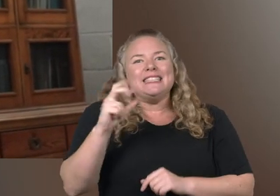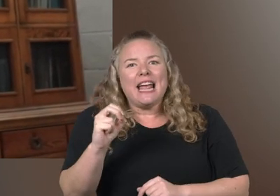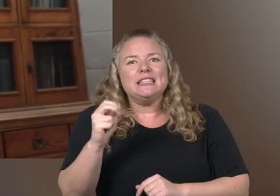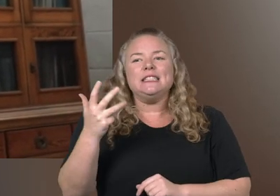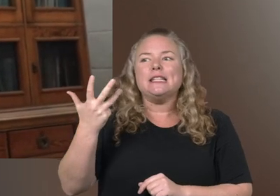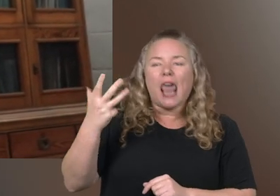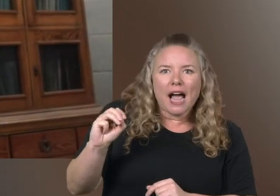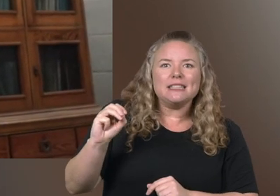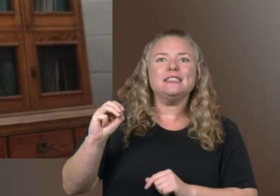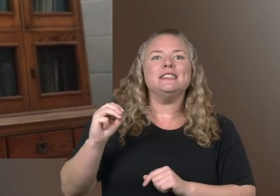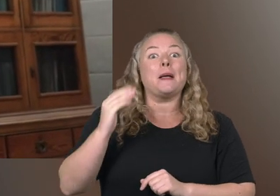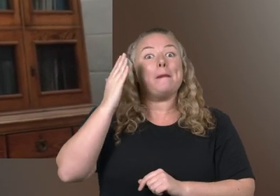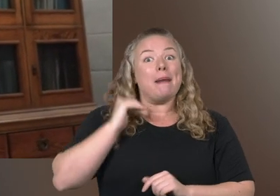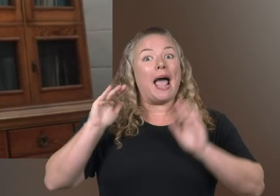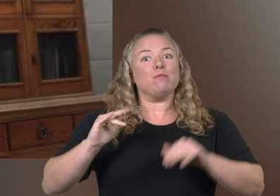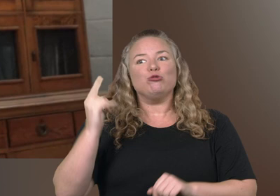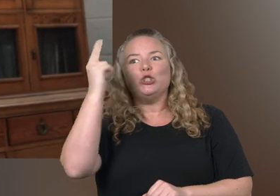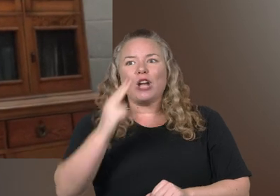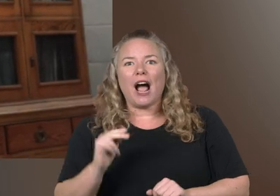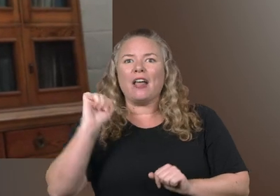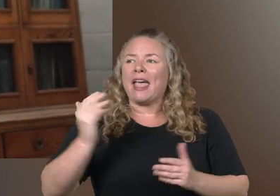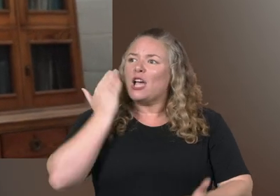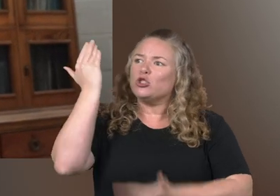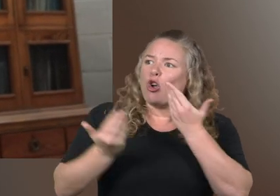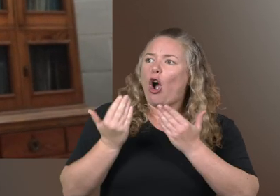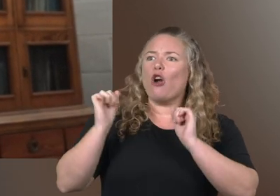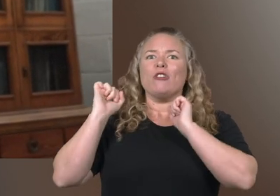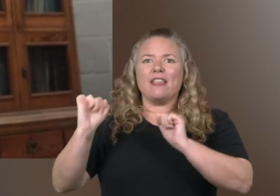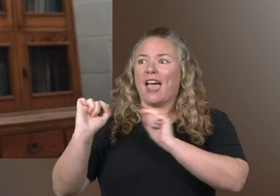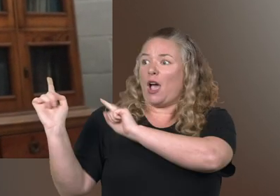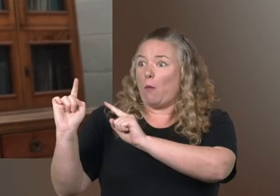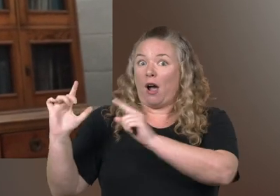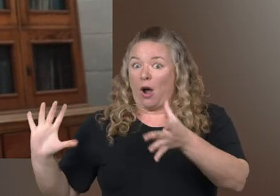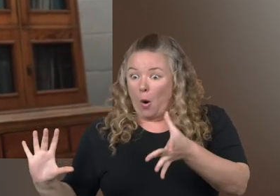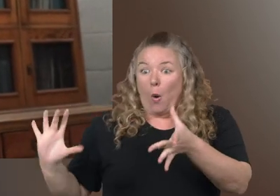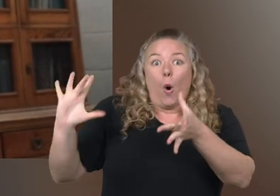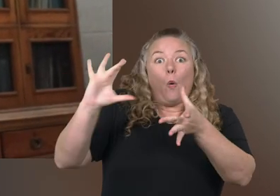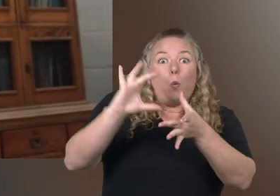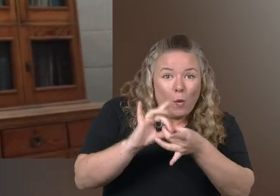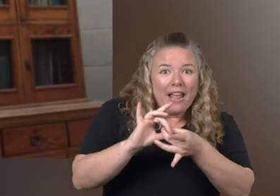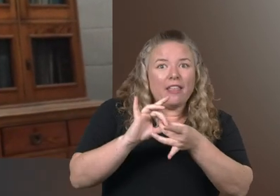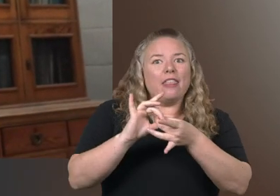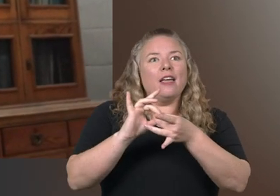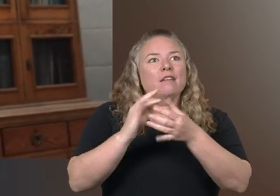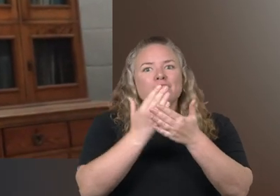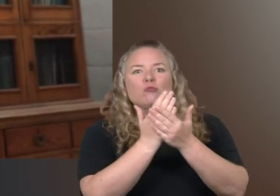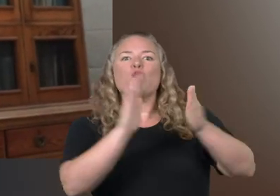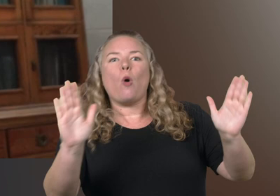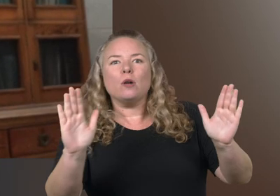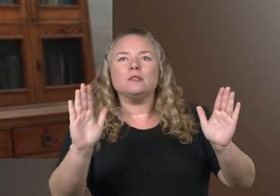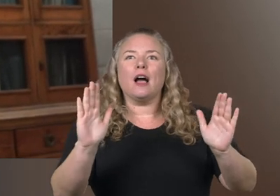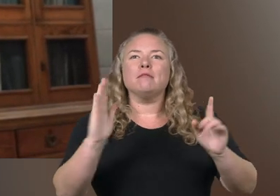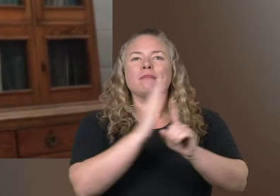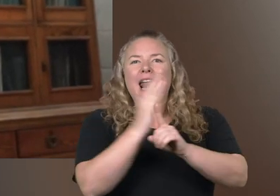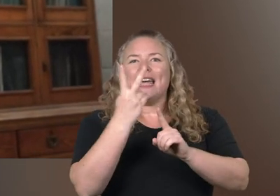integrating a narrative of Black British art from the 80s and 90s into a broader picture of late 20th